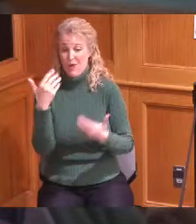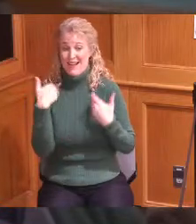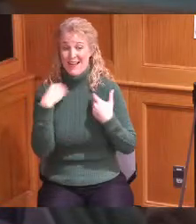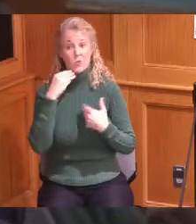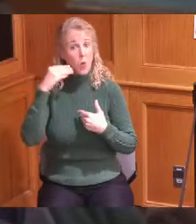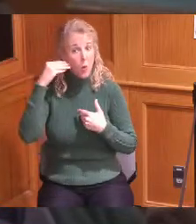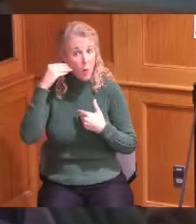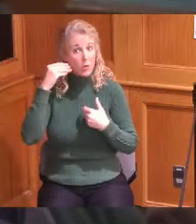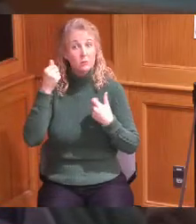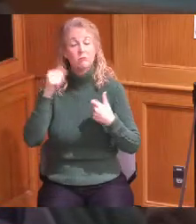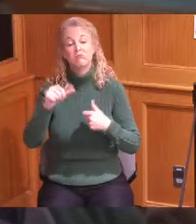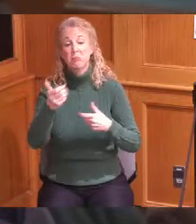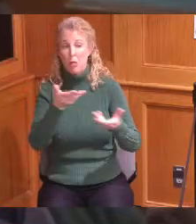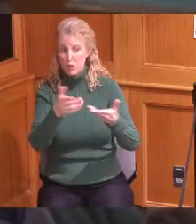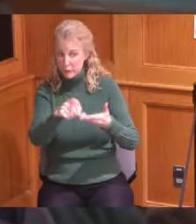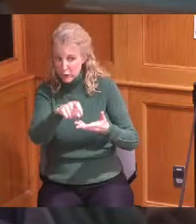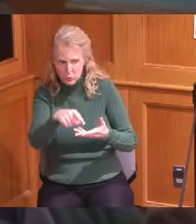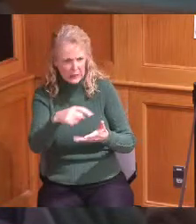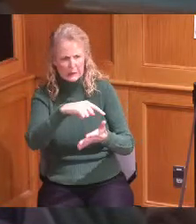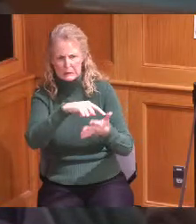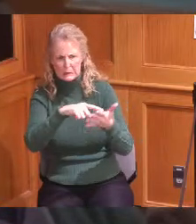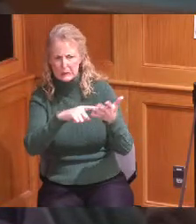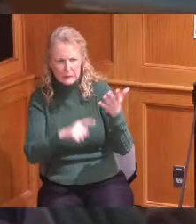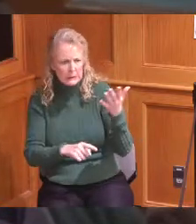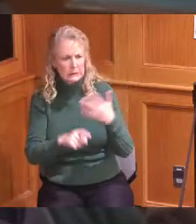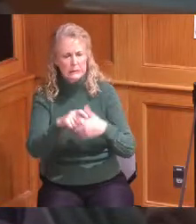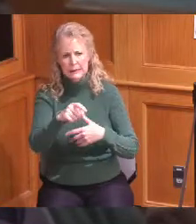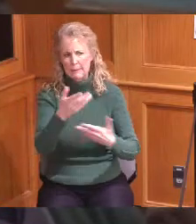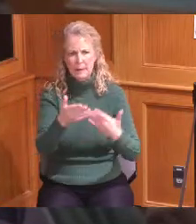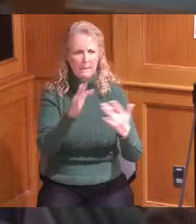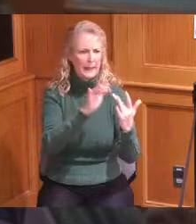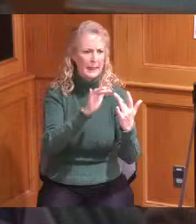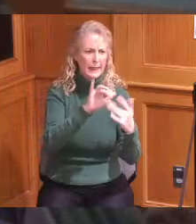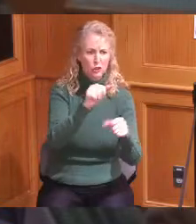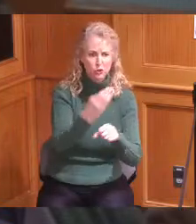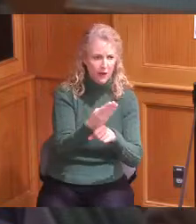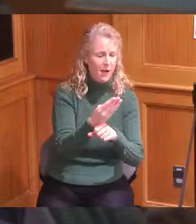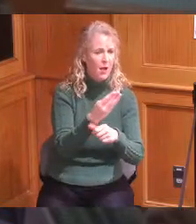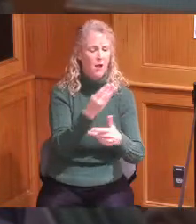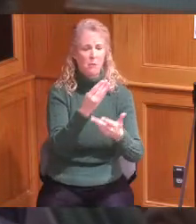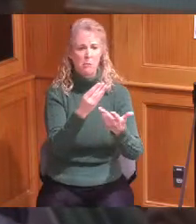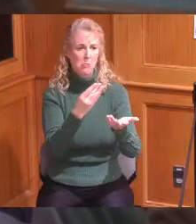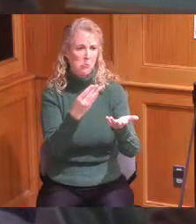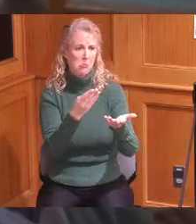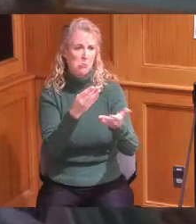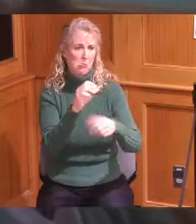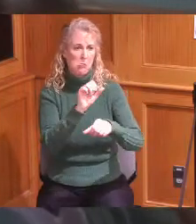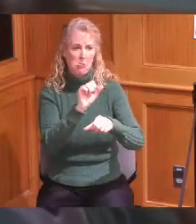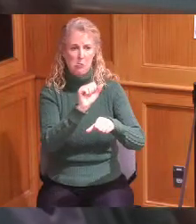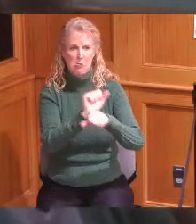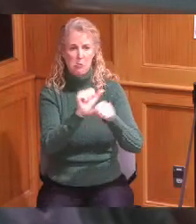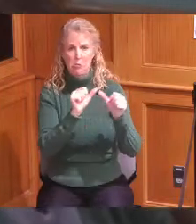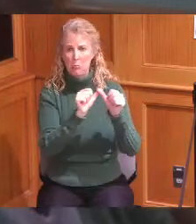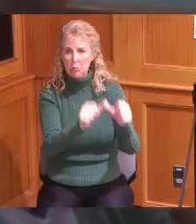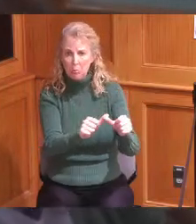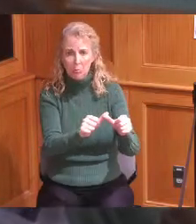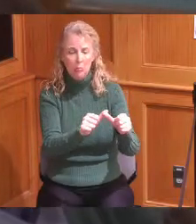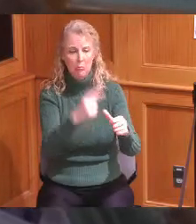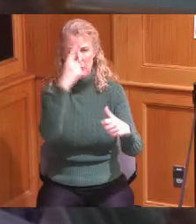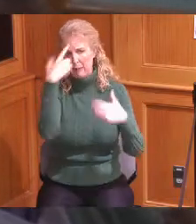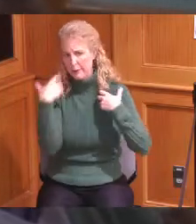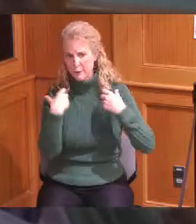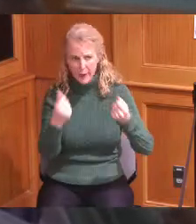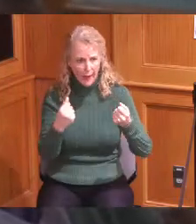talk to them about what other services they may need, whether that is connecting to a jobs program and talking about employment, connecting them to mental